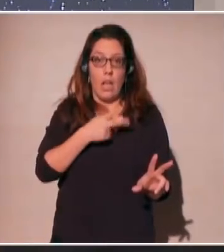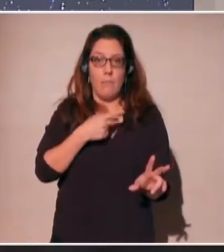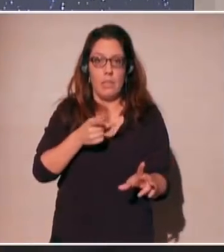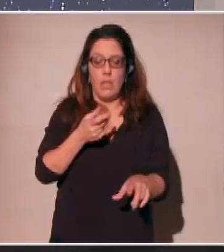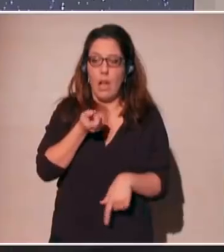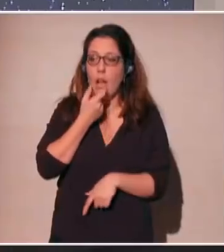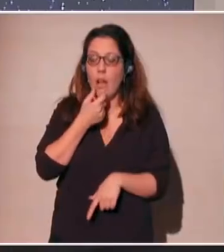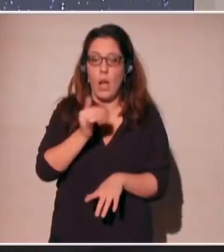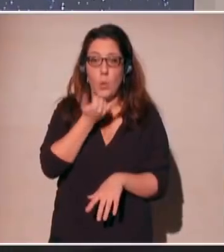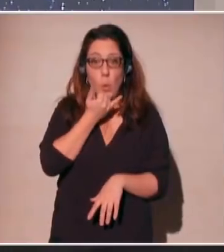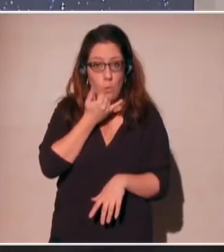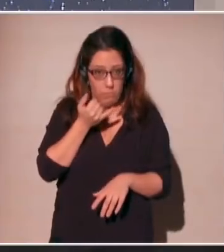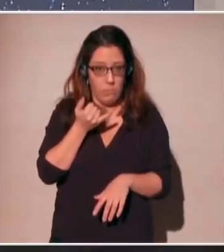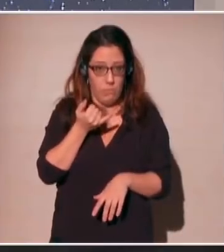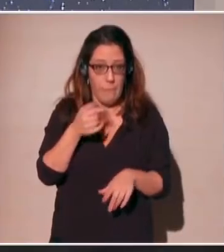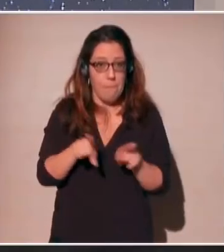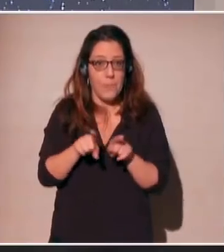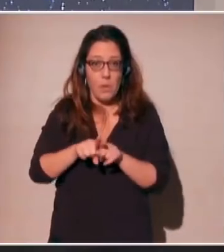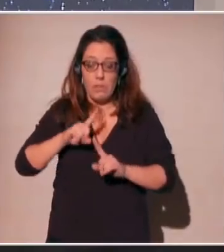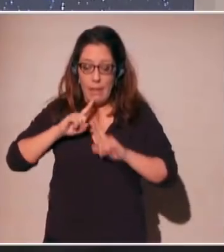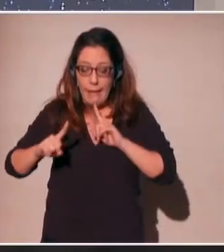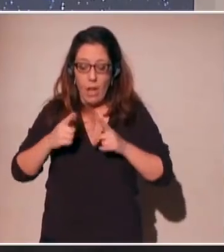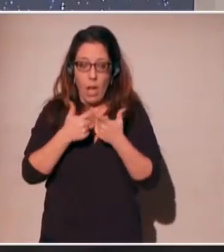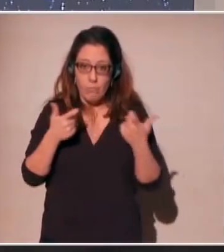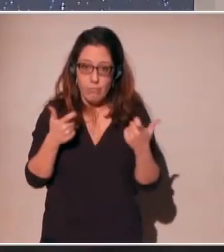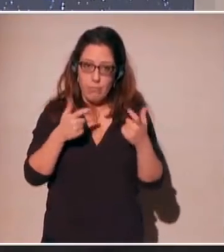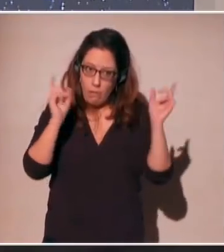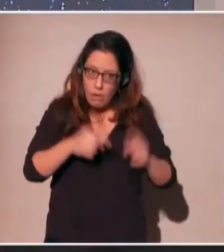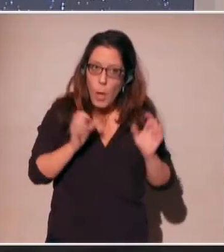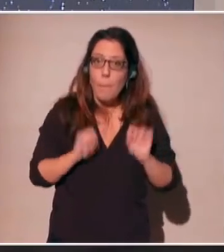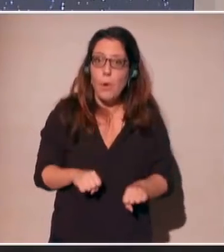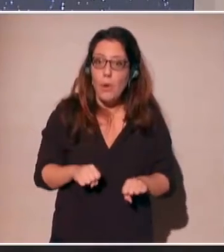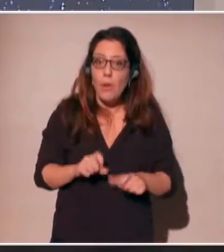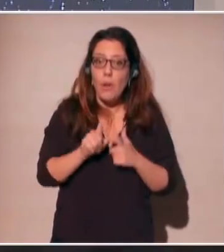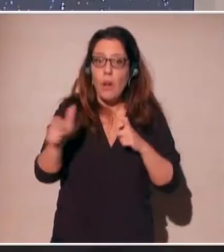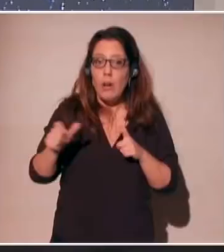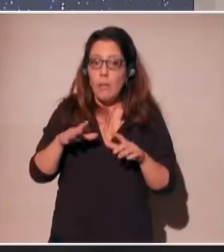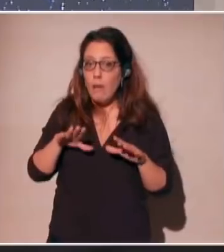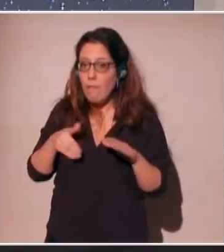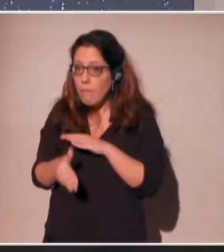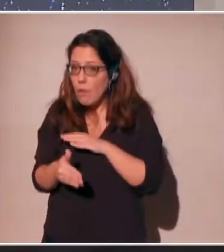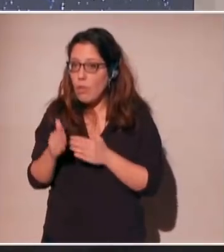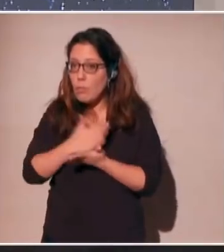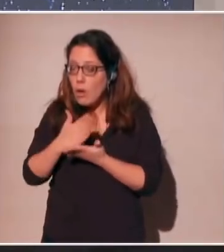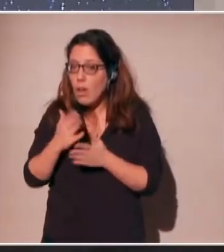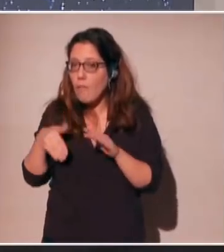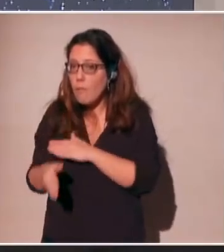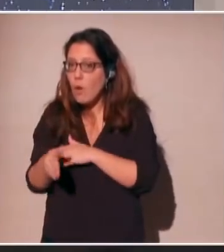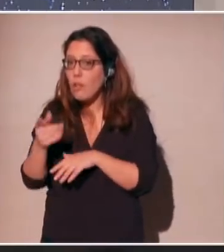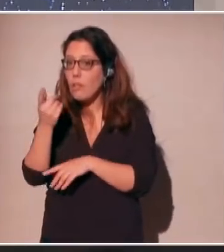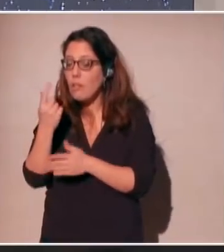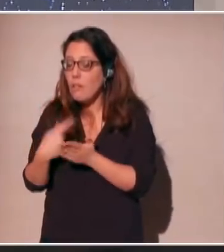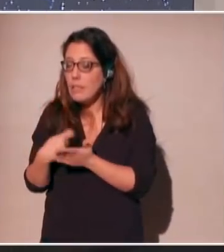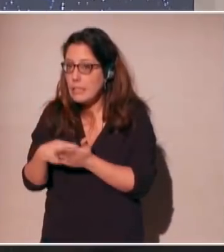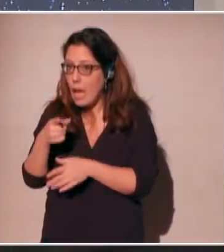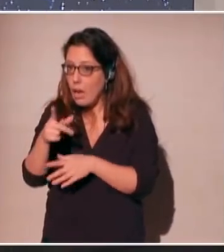this drug should not be given to this patient, think again. So all of these things and more can allow us to really transform care for